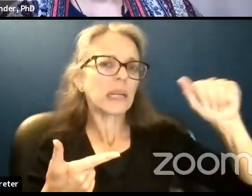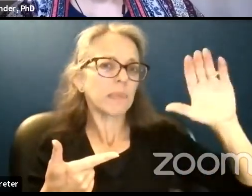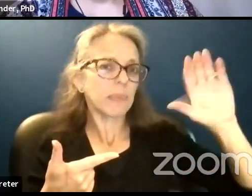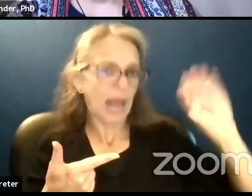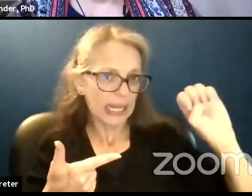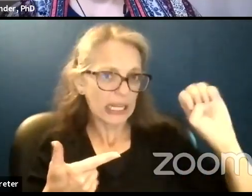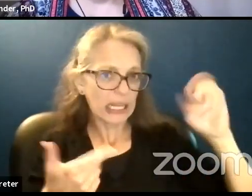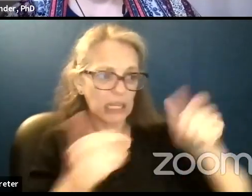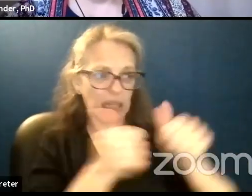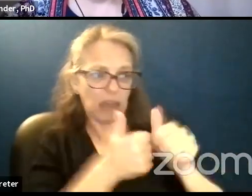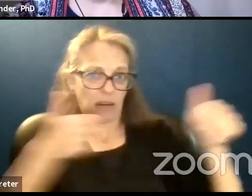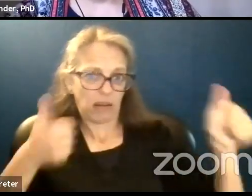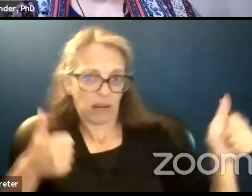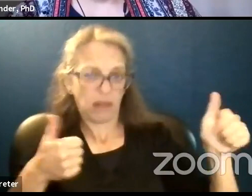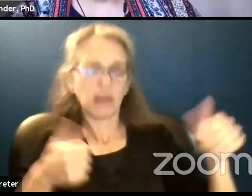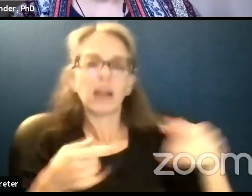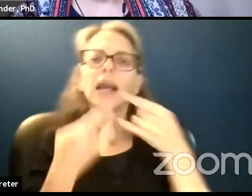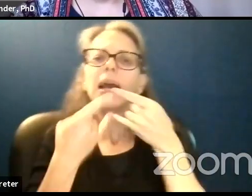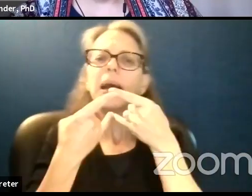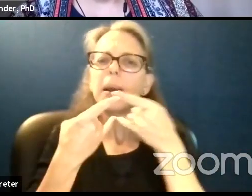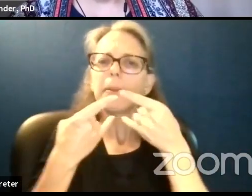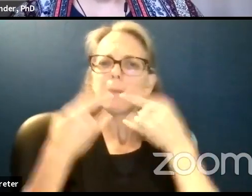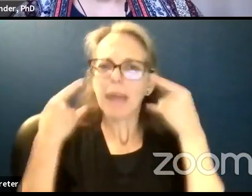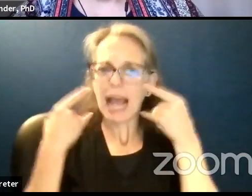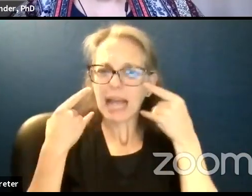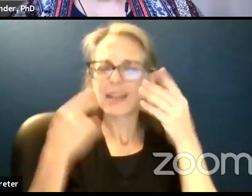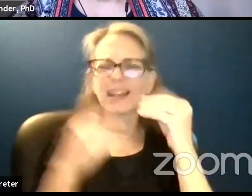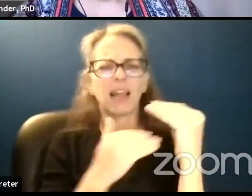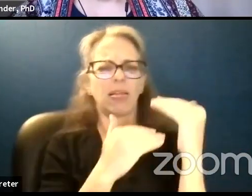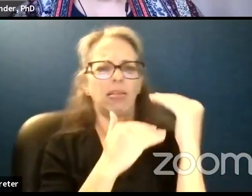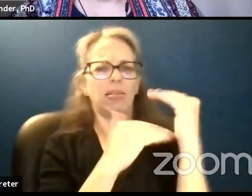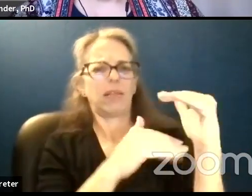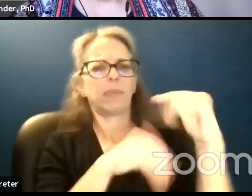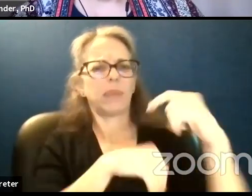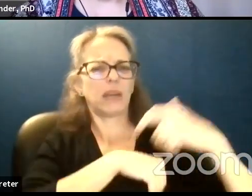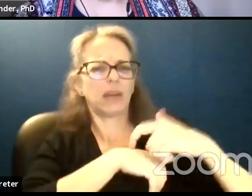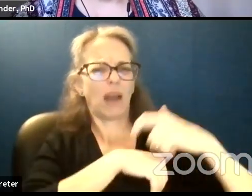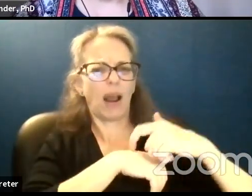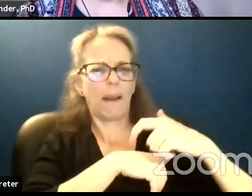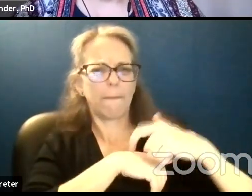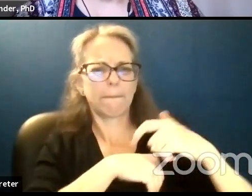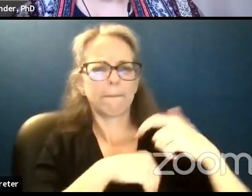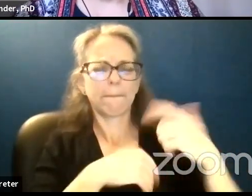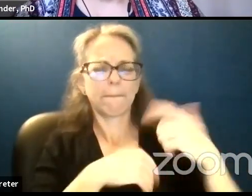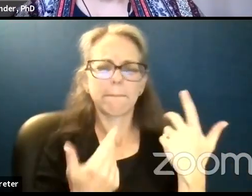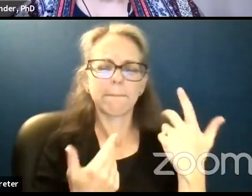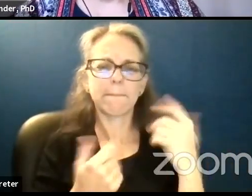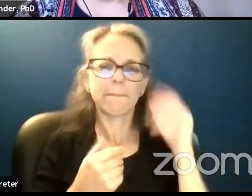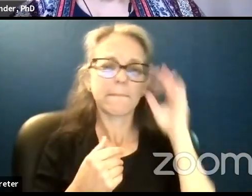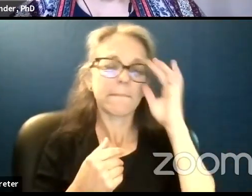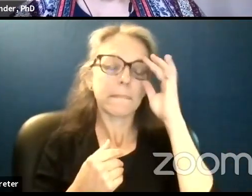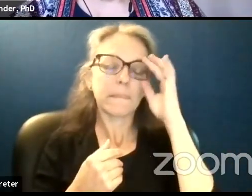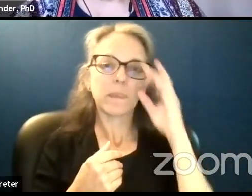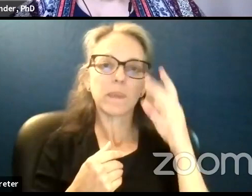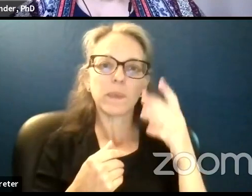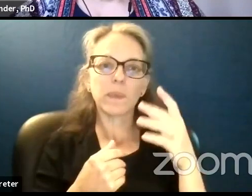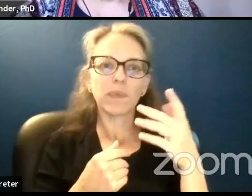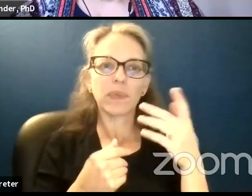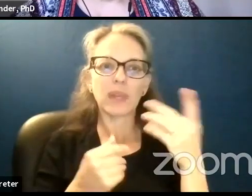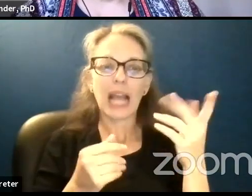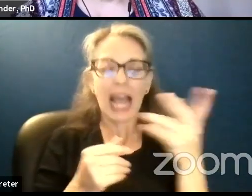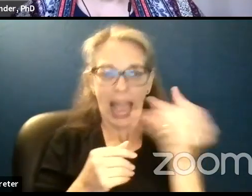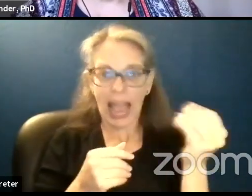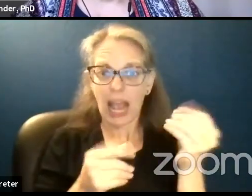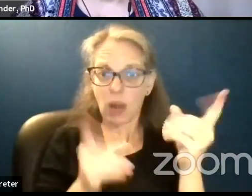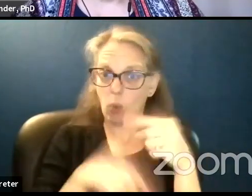mask, better to limit the amount of time you're with other people, and And then if you, once available, to get your shot